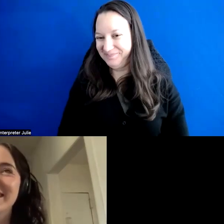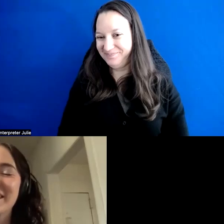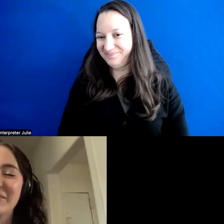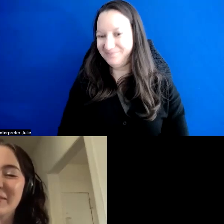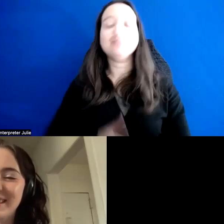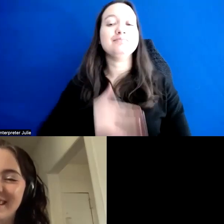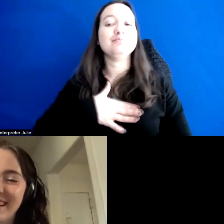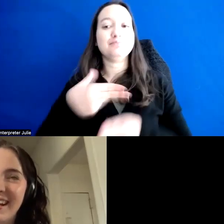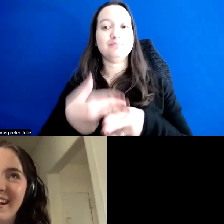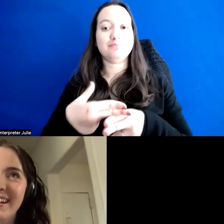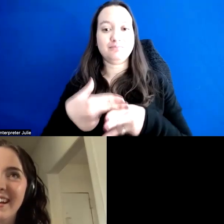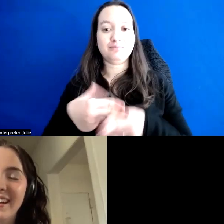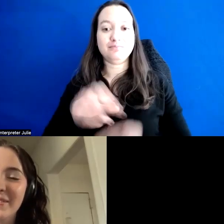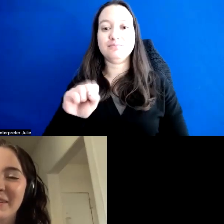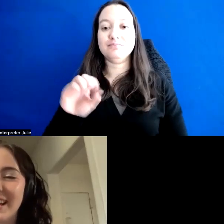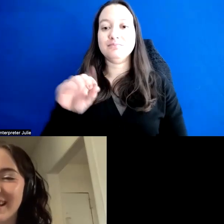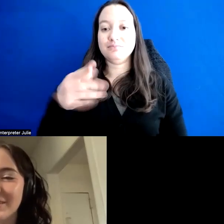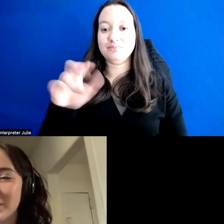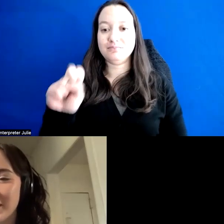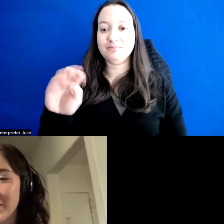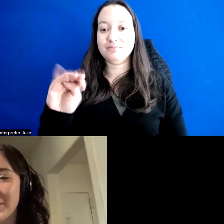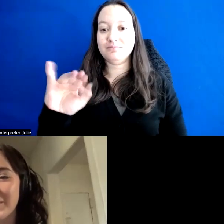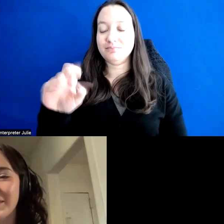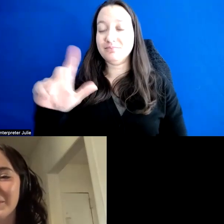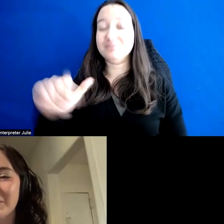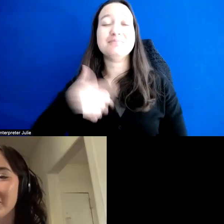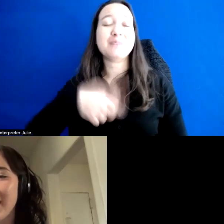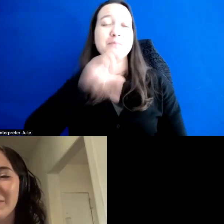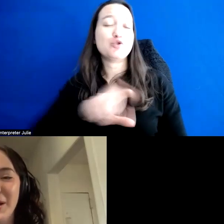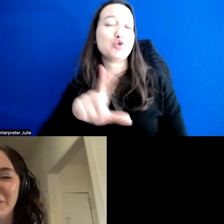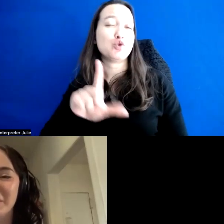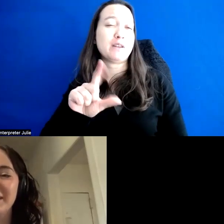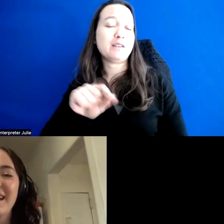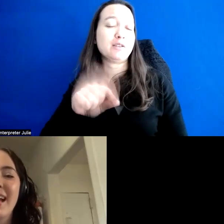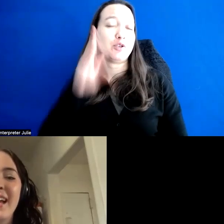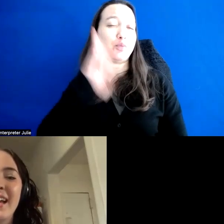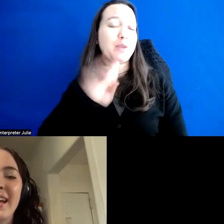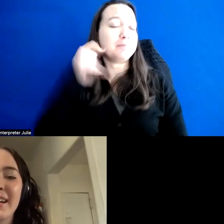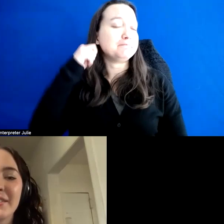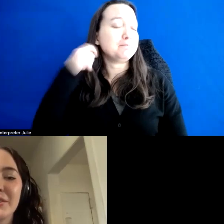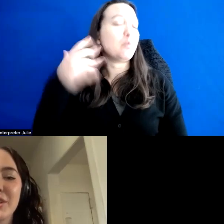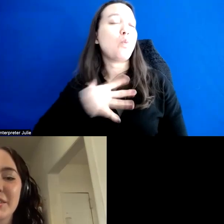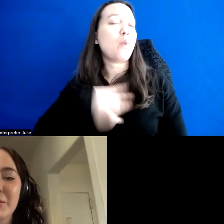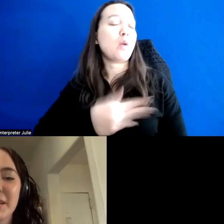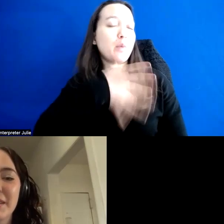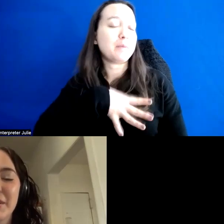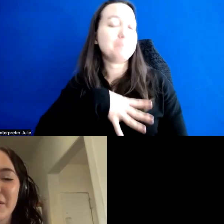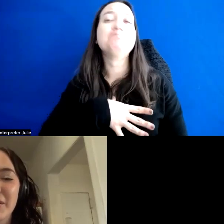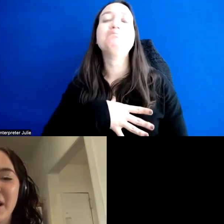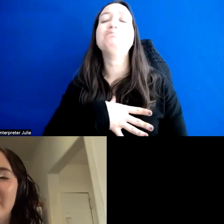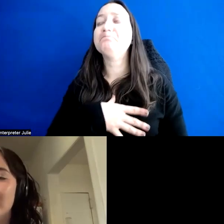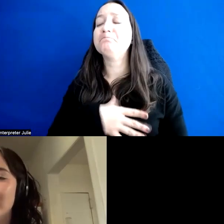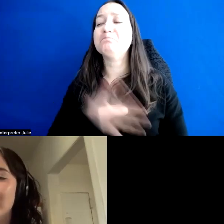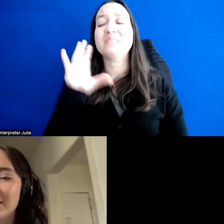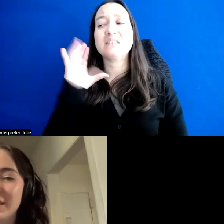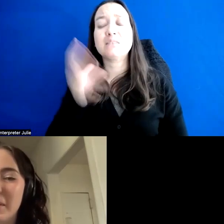My name is Sophie Manella. I am a 20-year-old brunette white woman. And just with